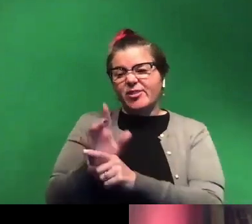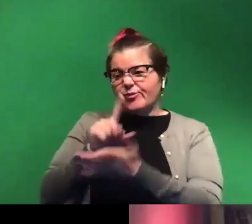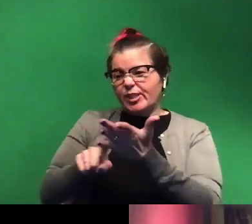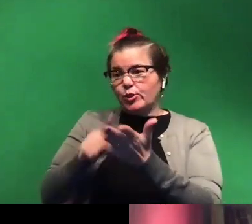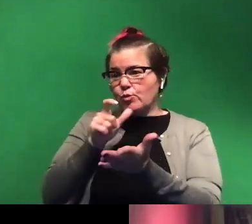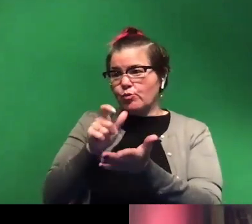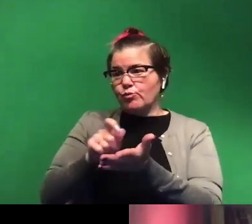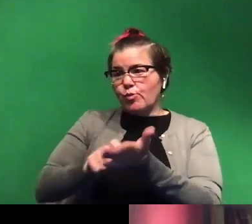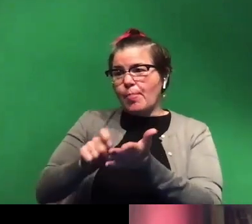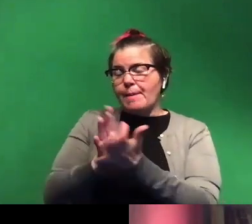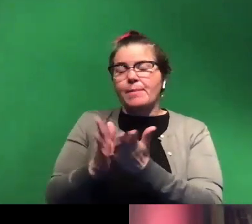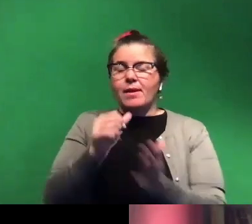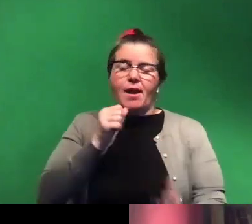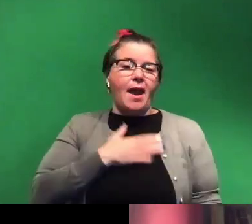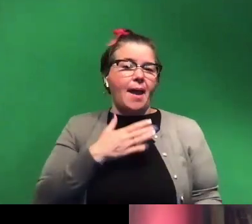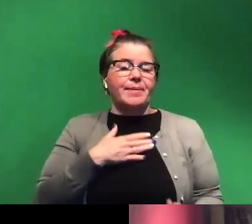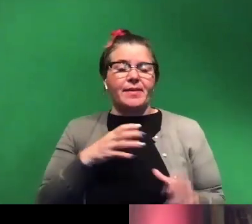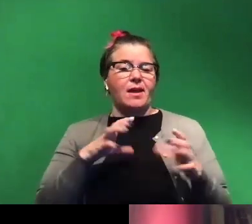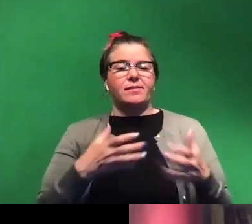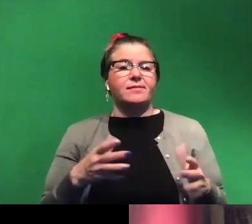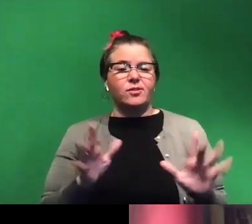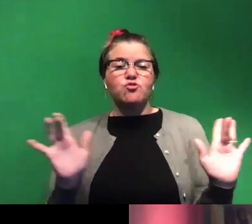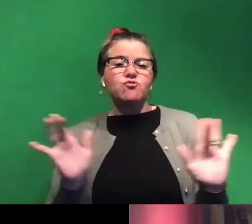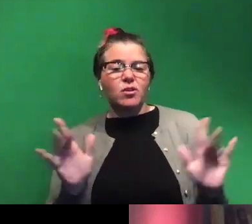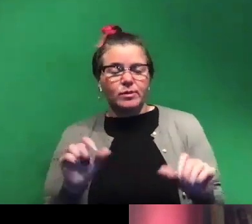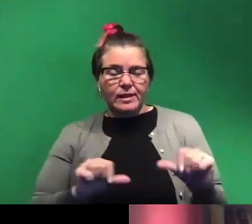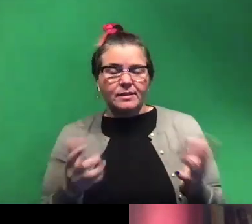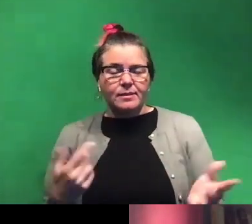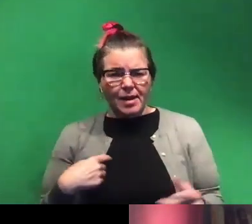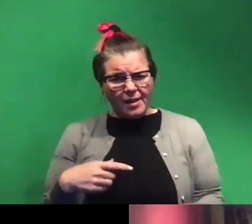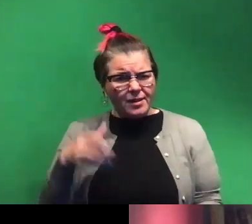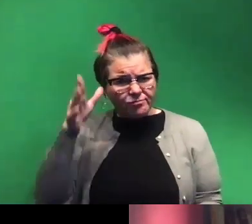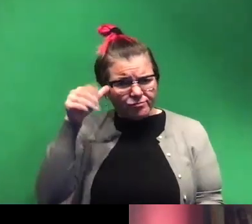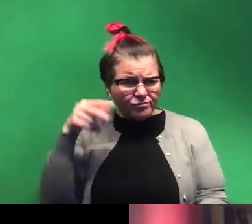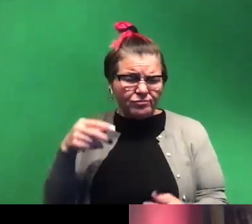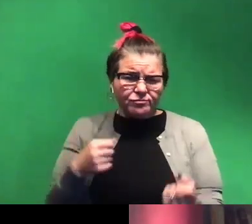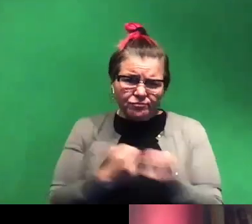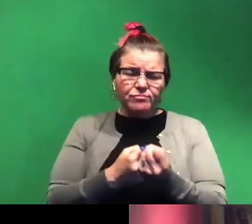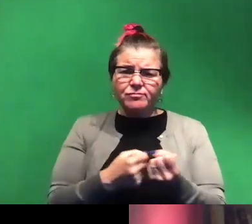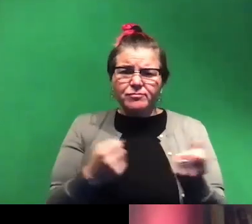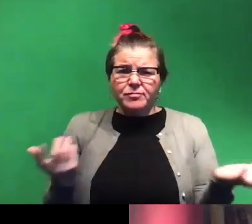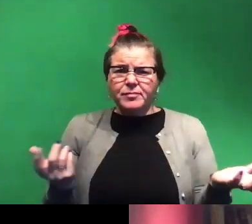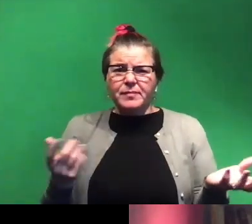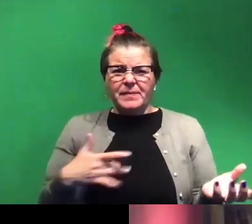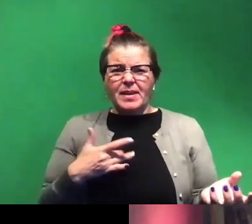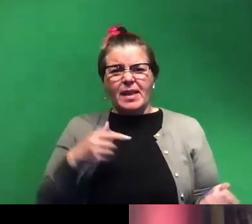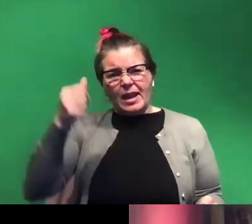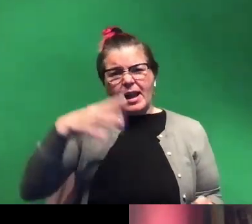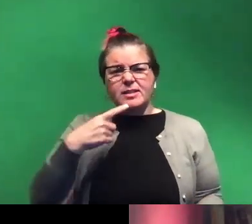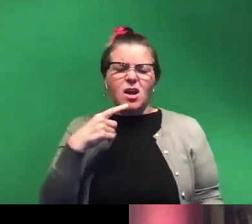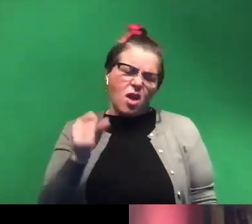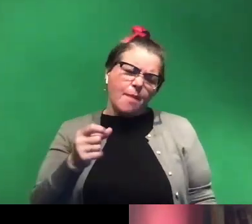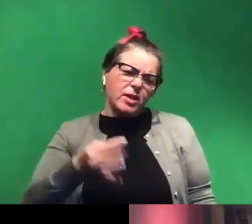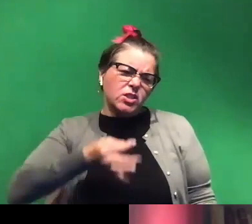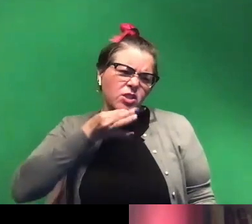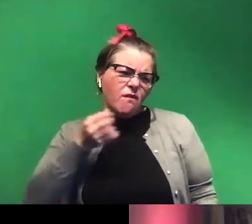that characterization at all. But I stood by it because it felt very much like guys saying like, yeah, being tough and